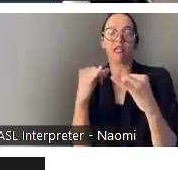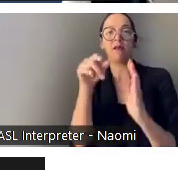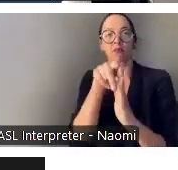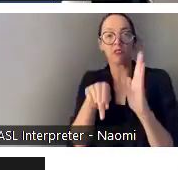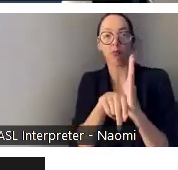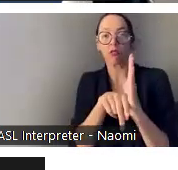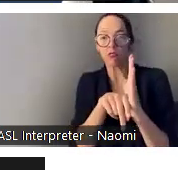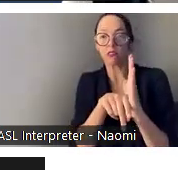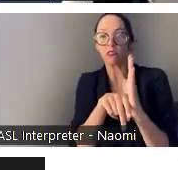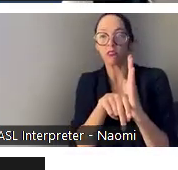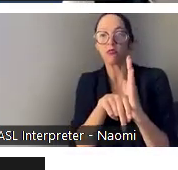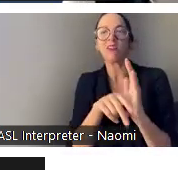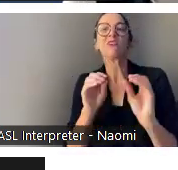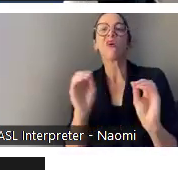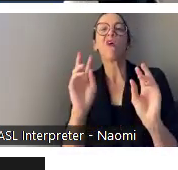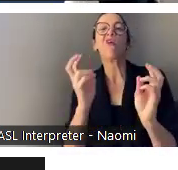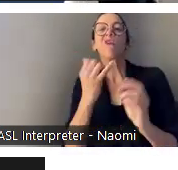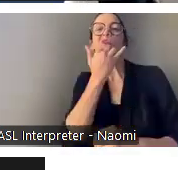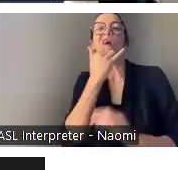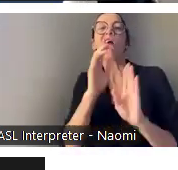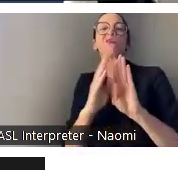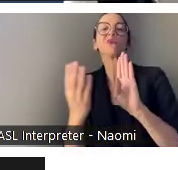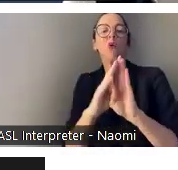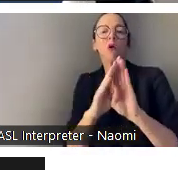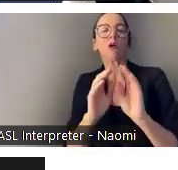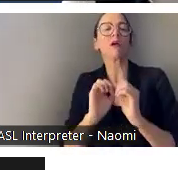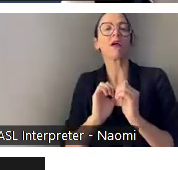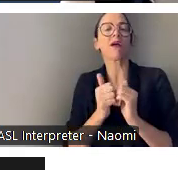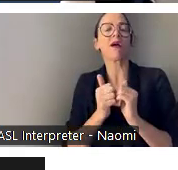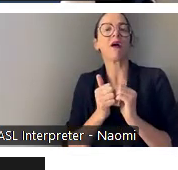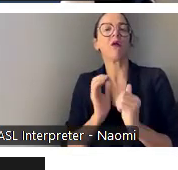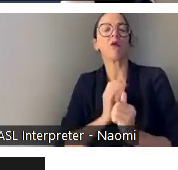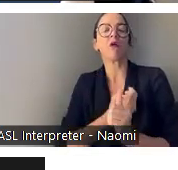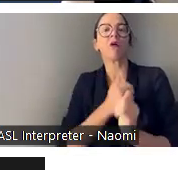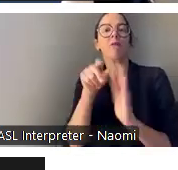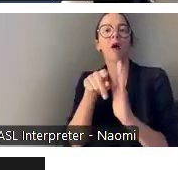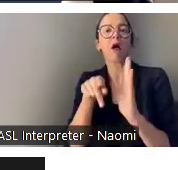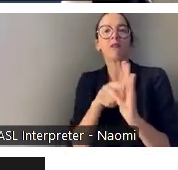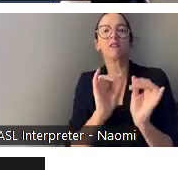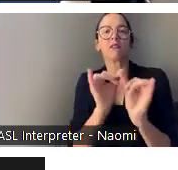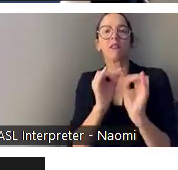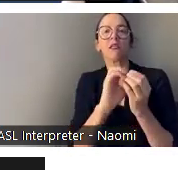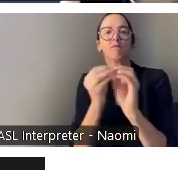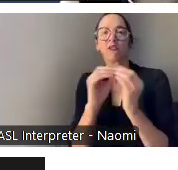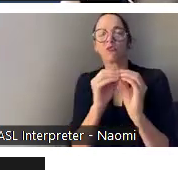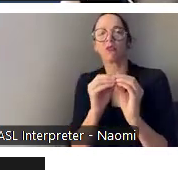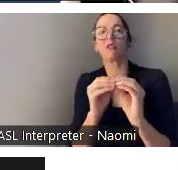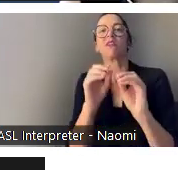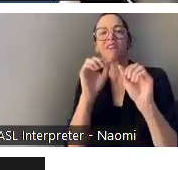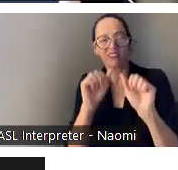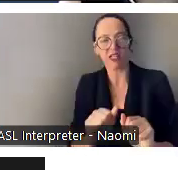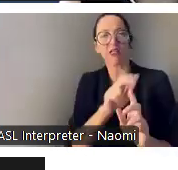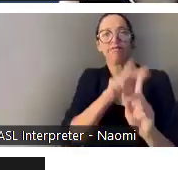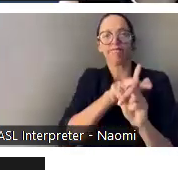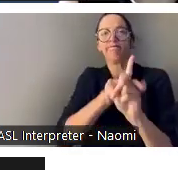our quality metrics can stretch across the different systems. And so we know that the Medicaid access